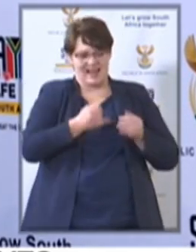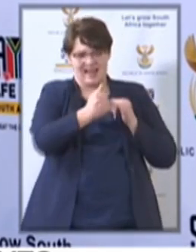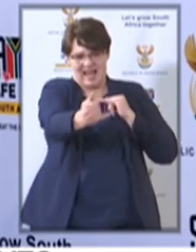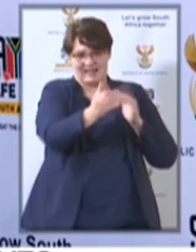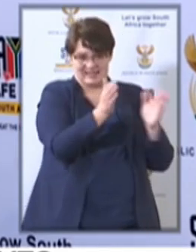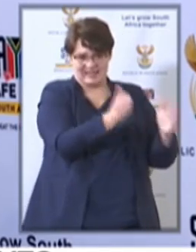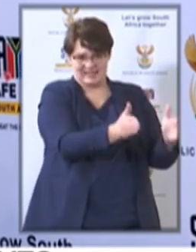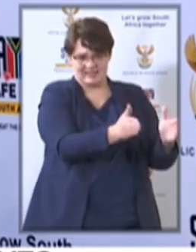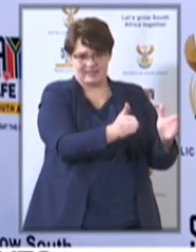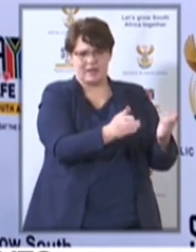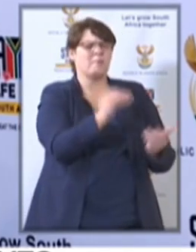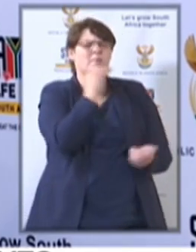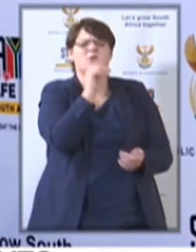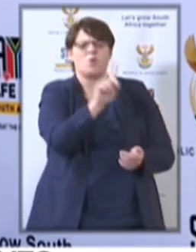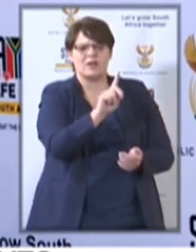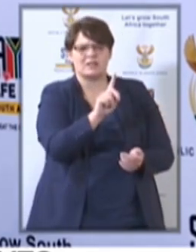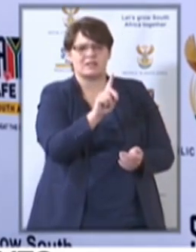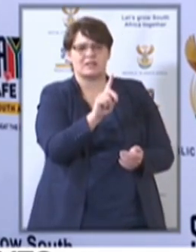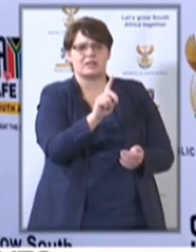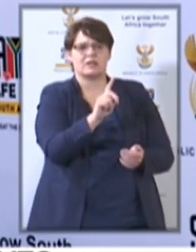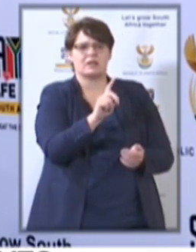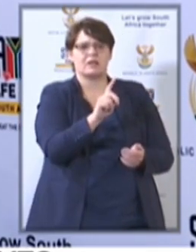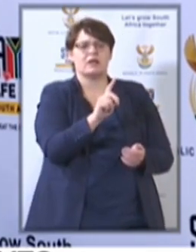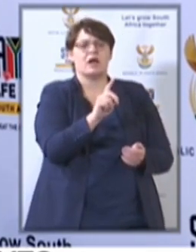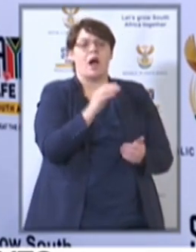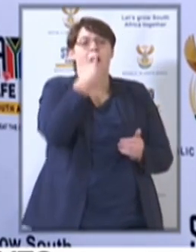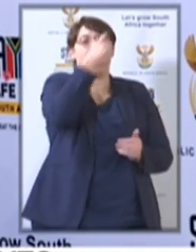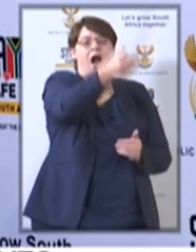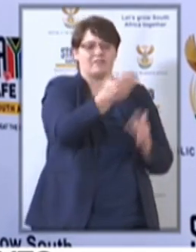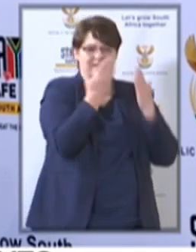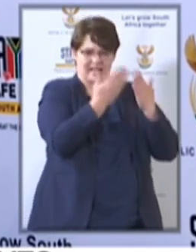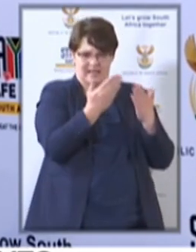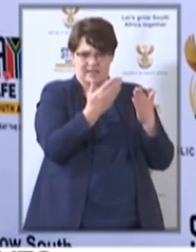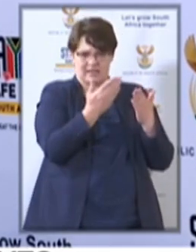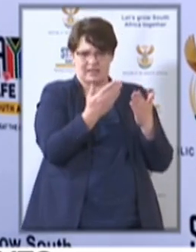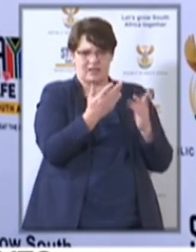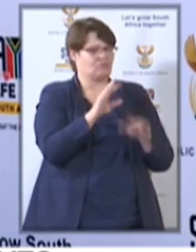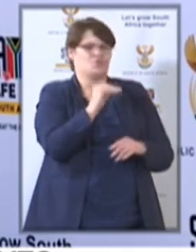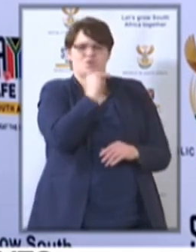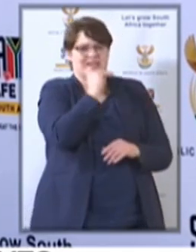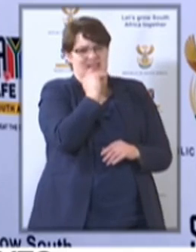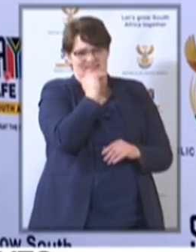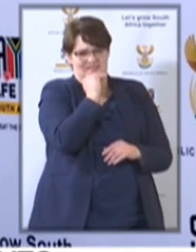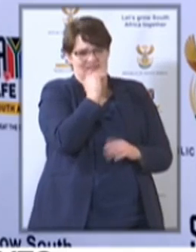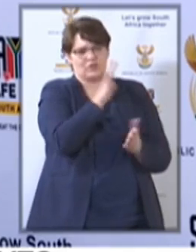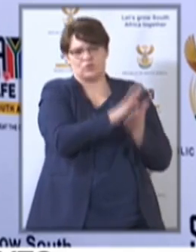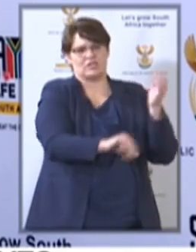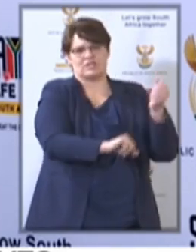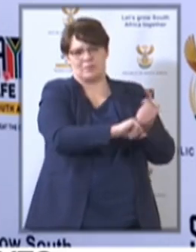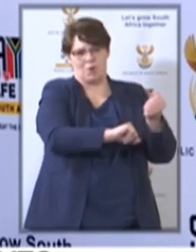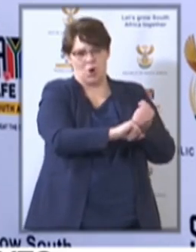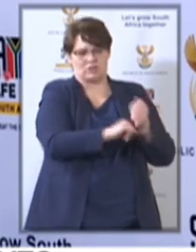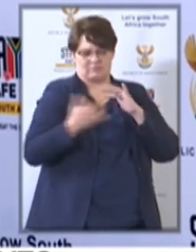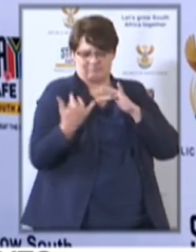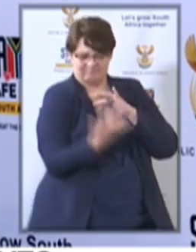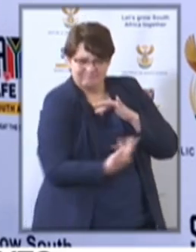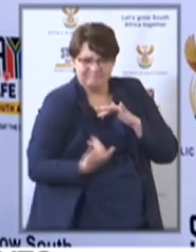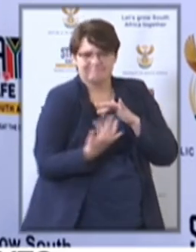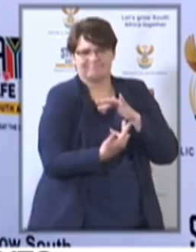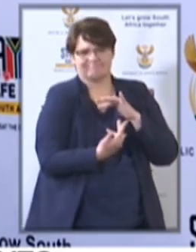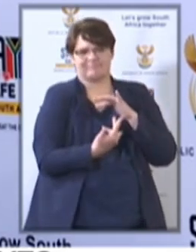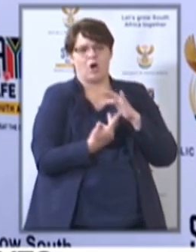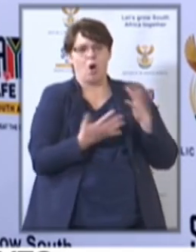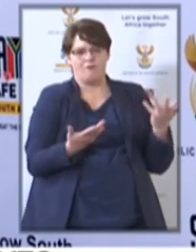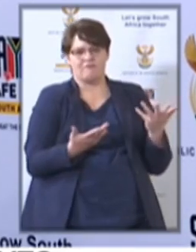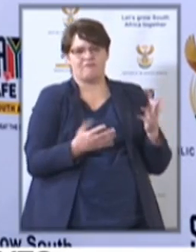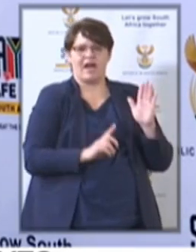In other words, the South African postgraduate pipeline is woefully inadequate to support the aspirations